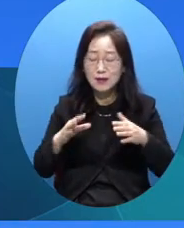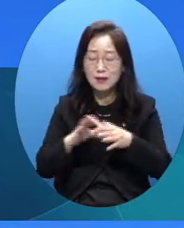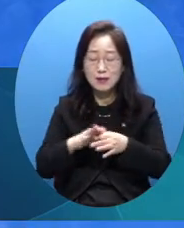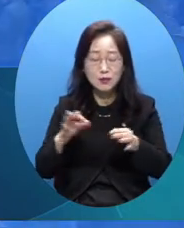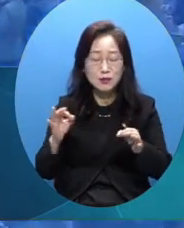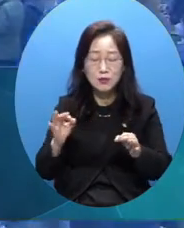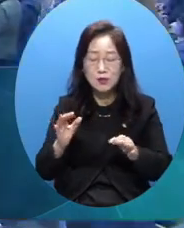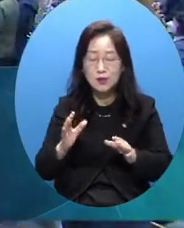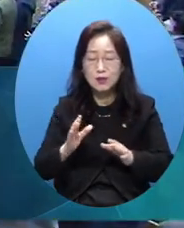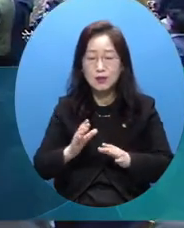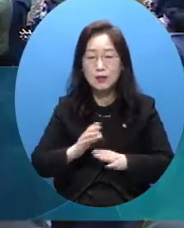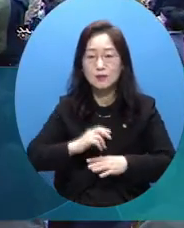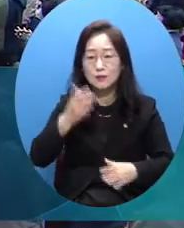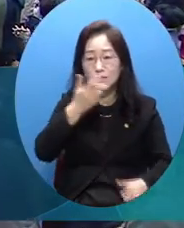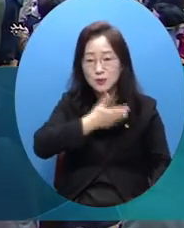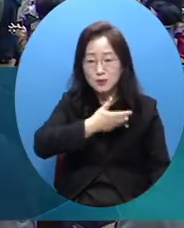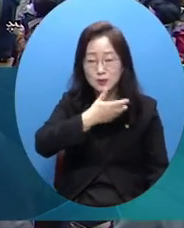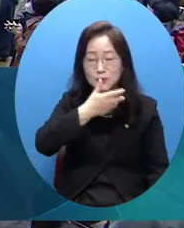foreign